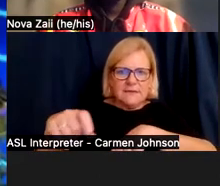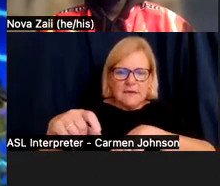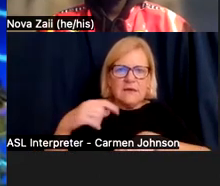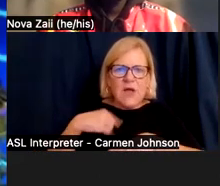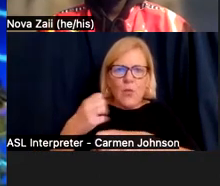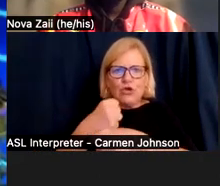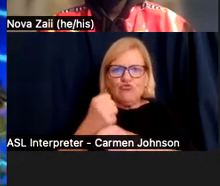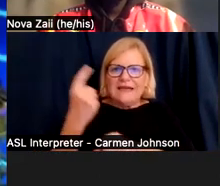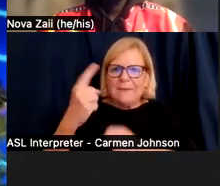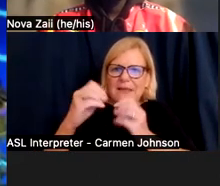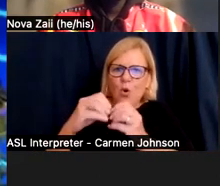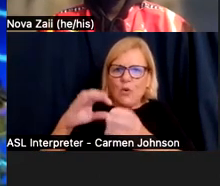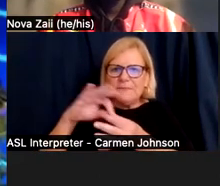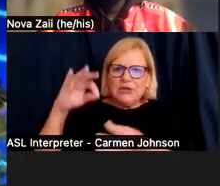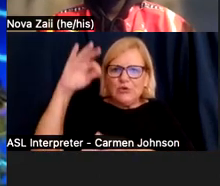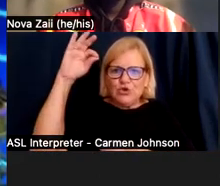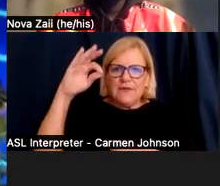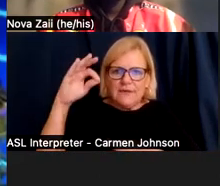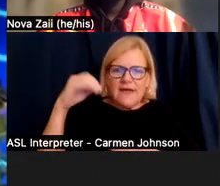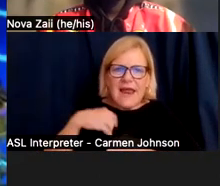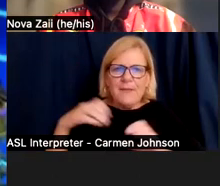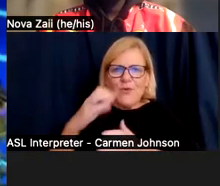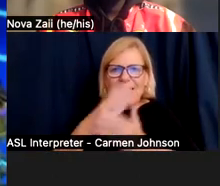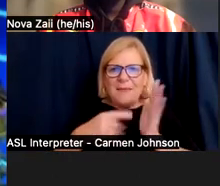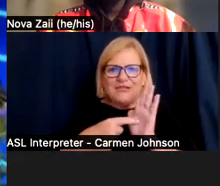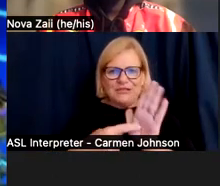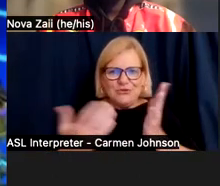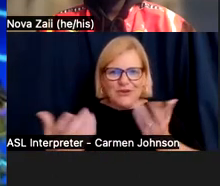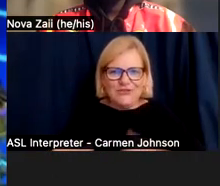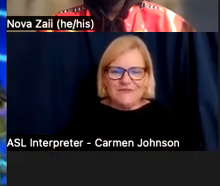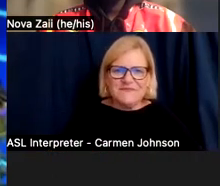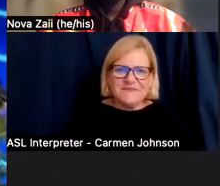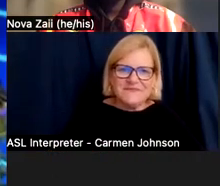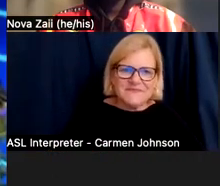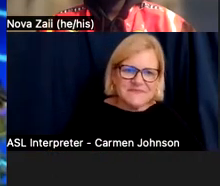create something that's a little more spiritual in nature, and I'll just do a little demonstration.